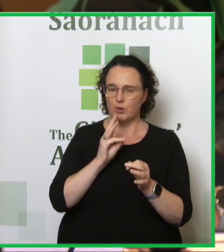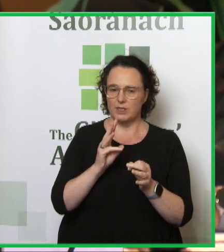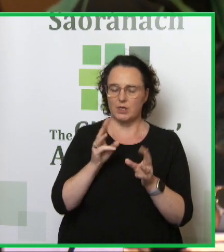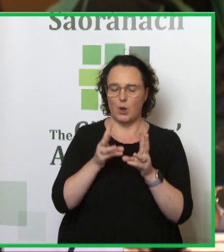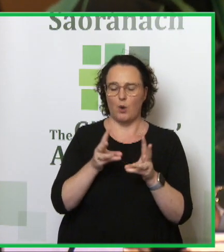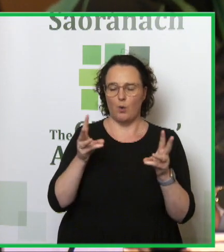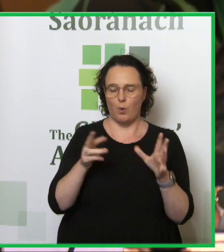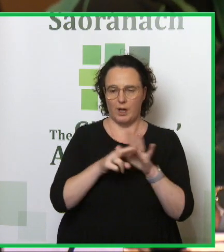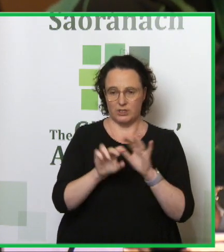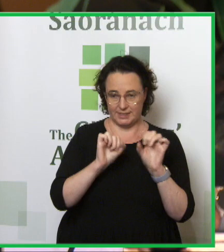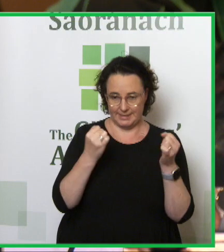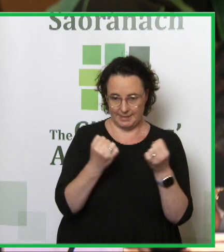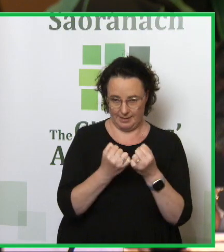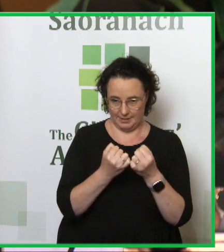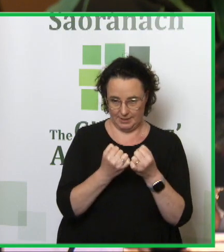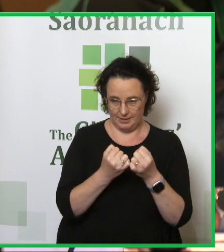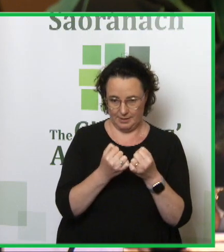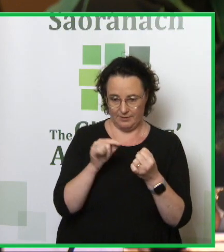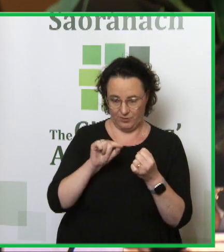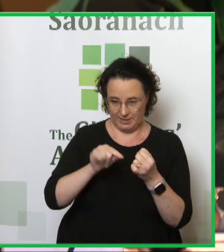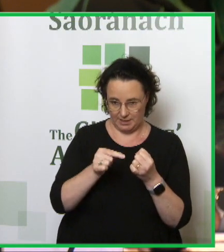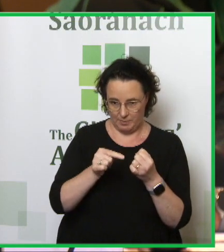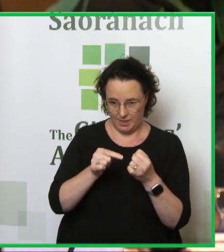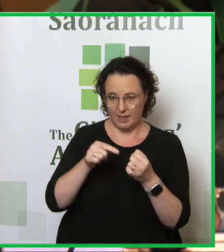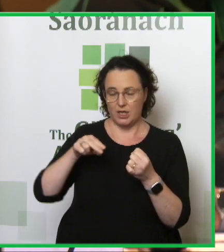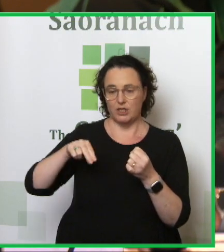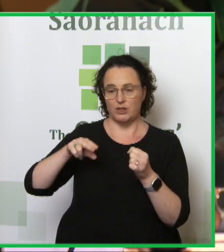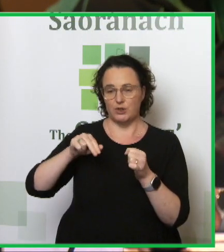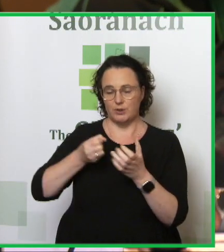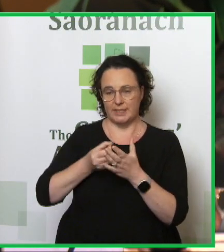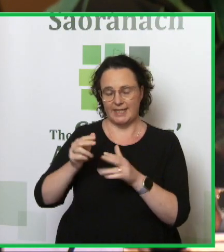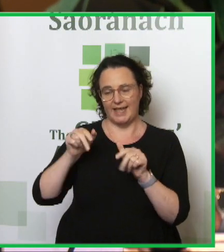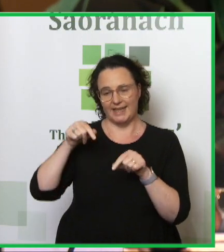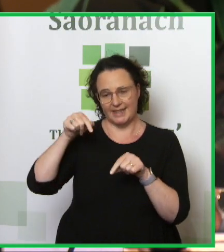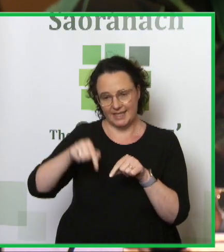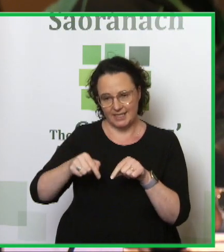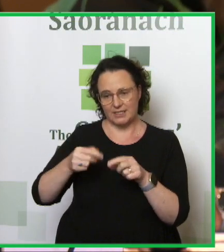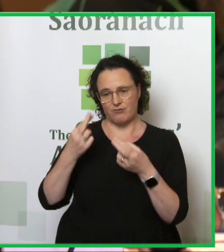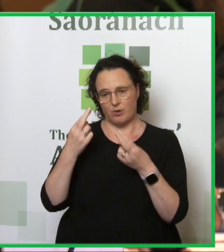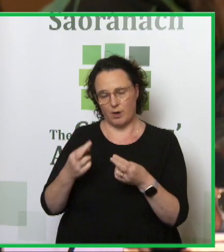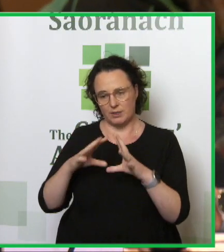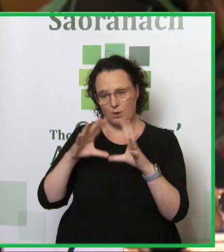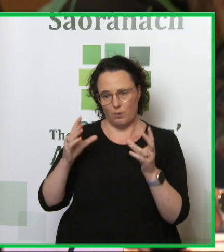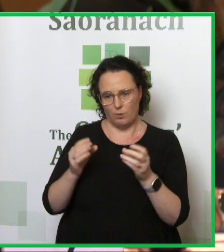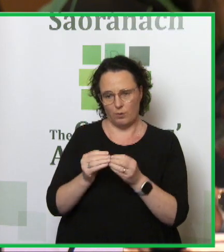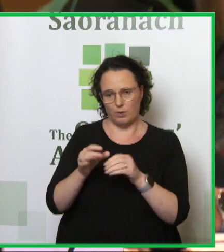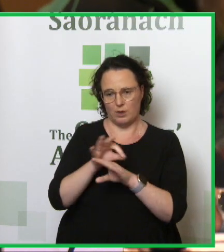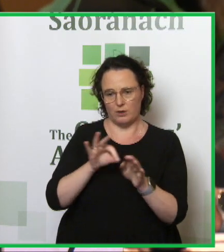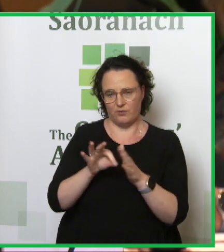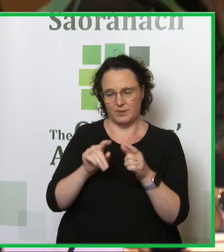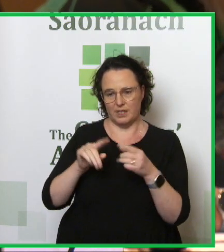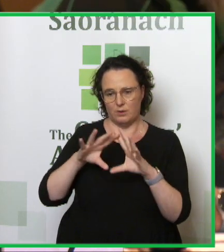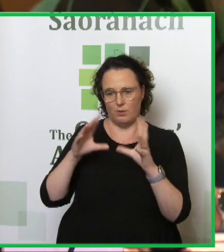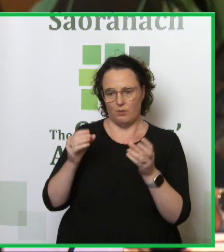a new sentence which reads, this requires a whole of government and whole of society response, just